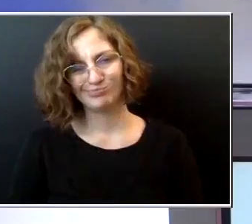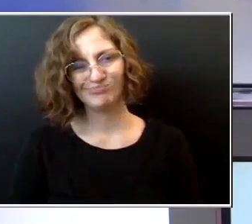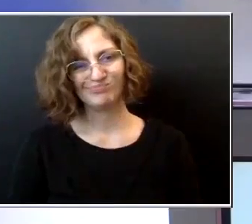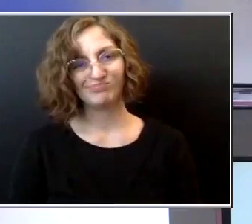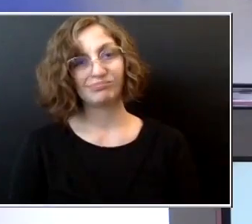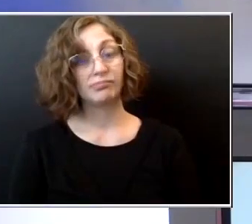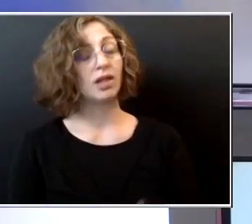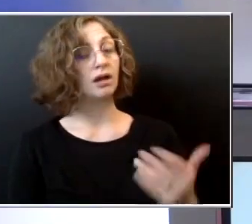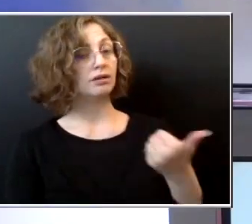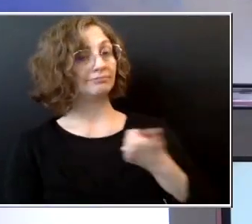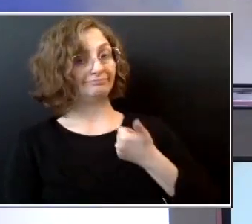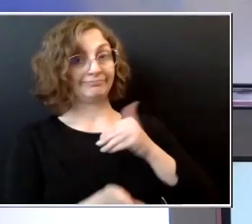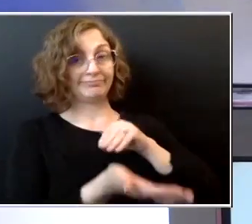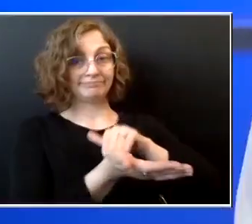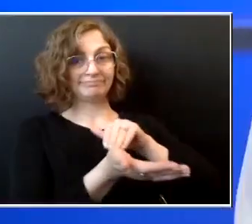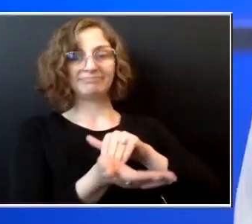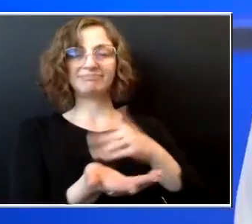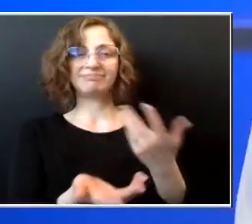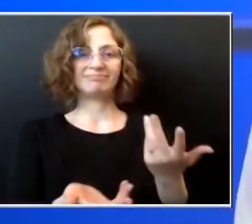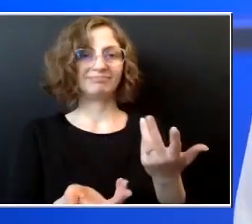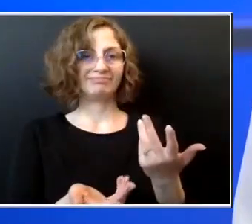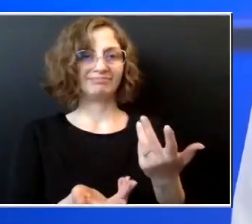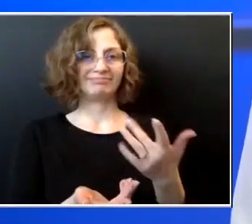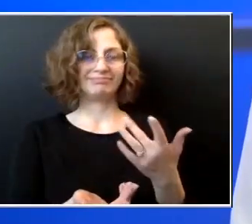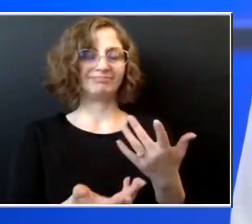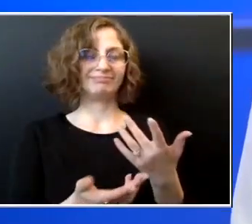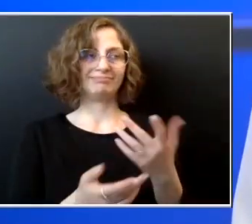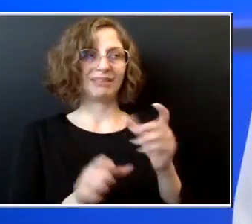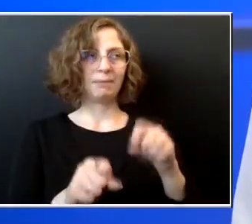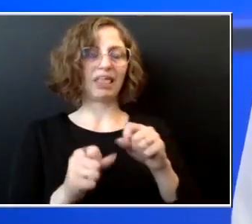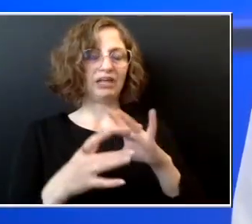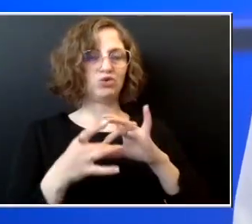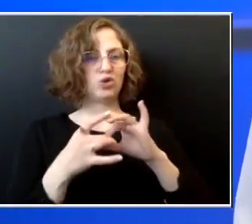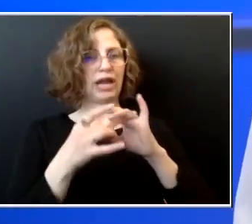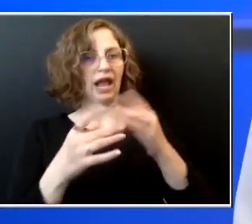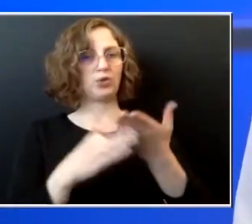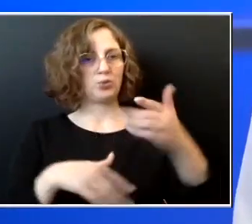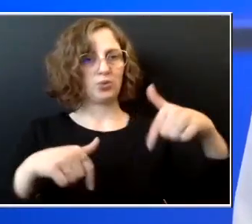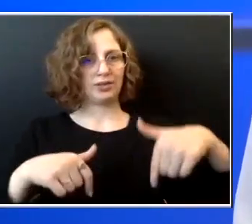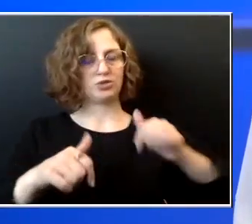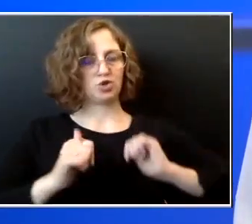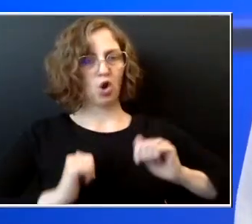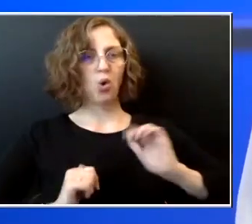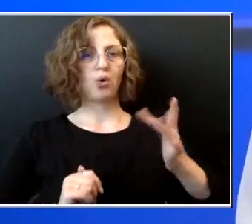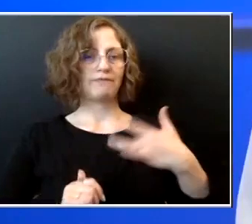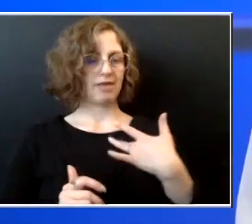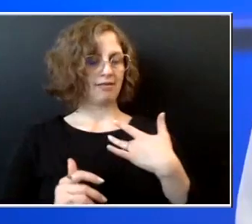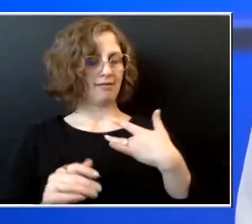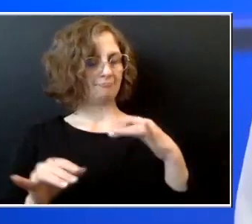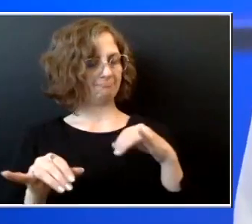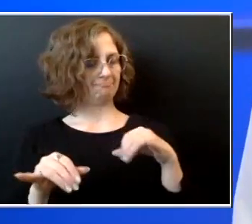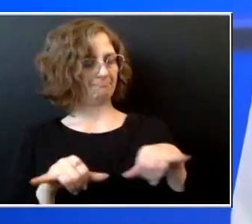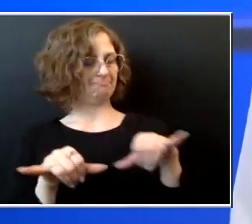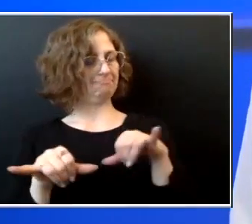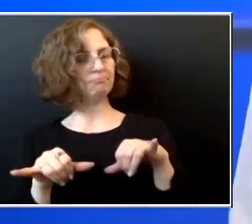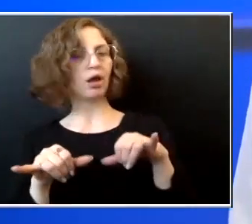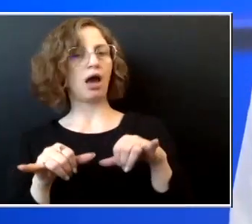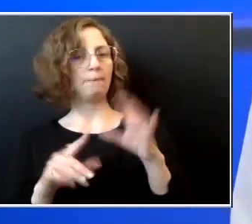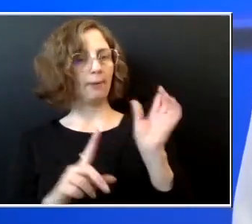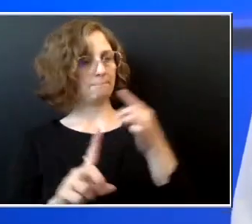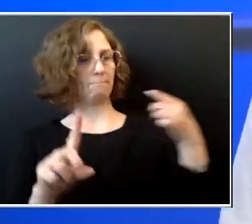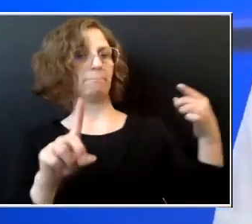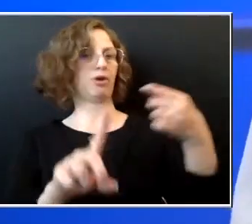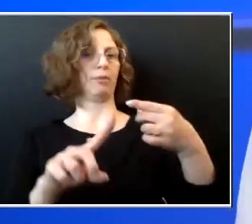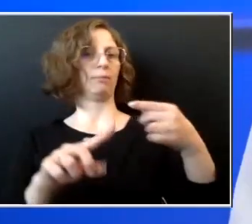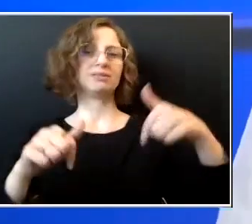just being connected through this show, and feeling that there was common purpose. This show helped a lot through that time too. So